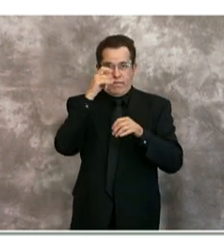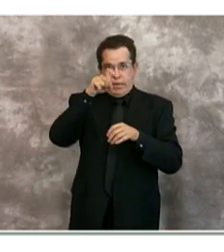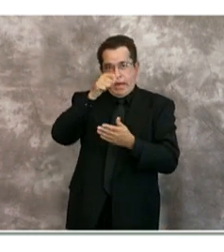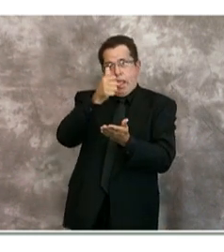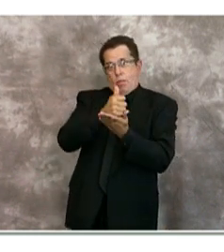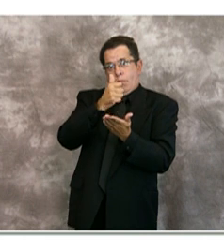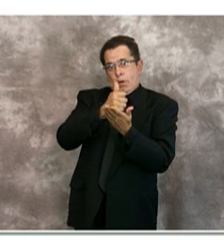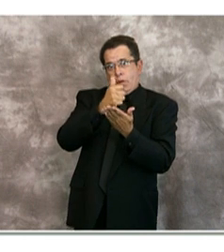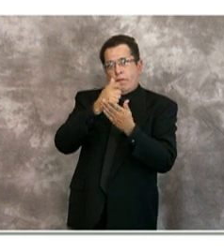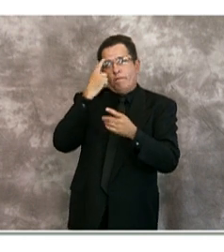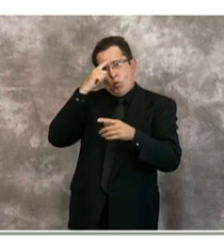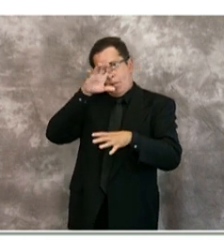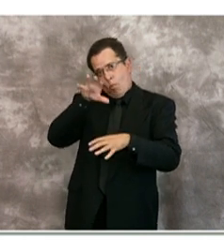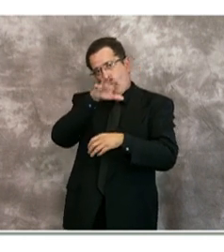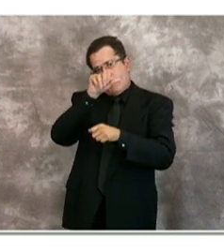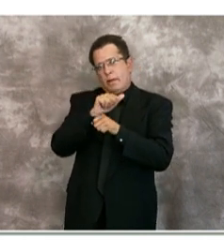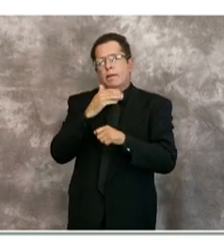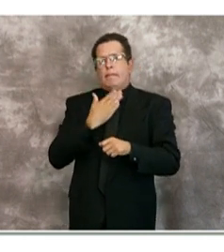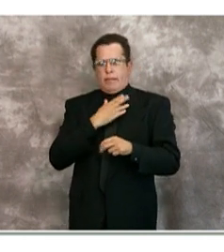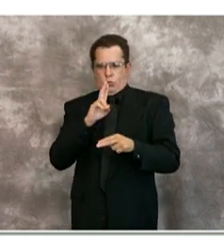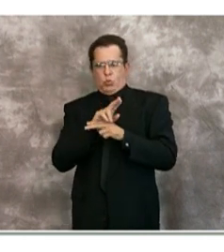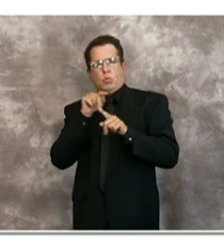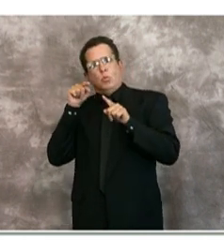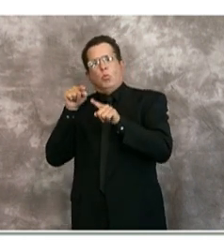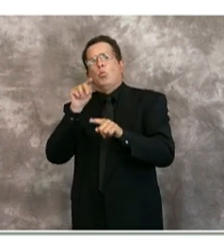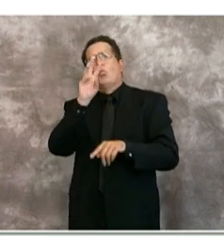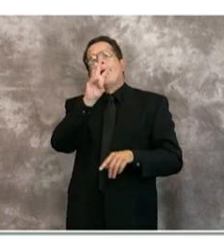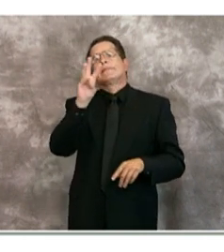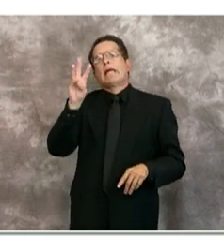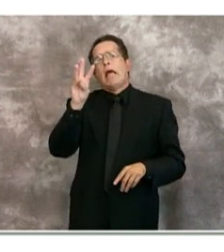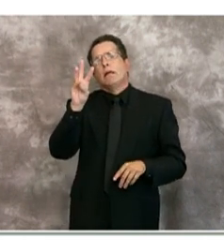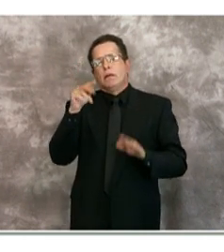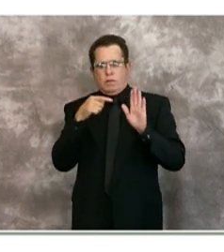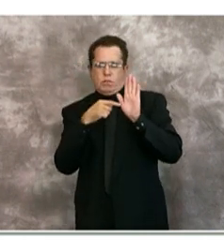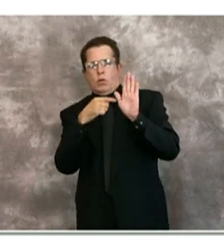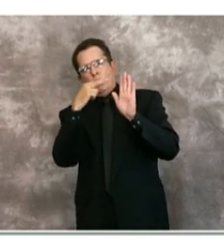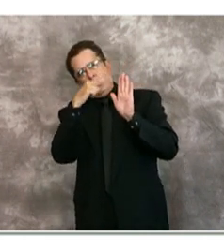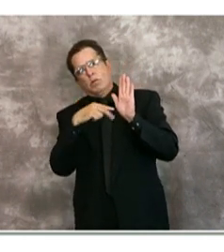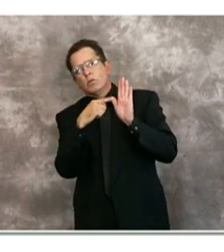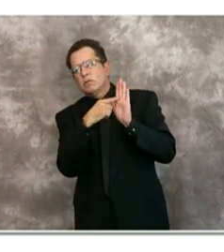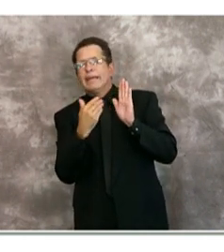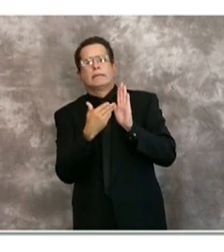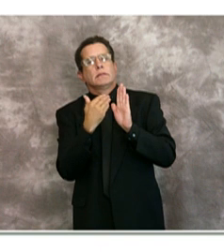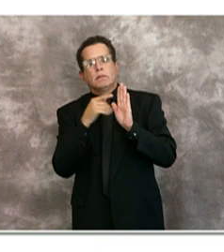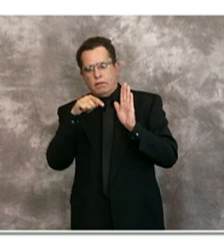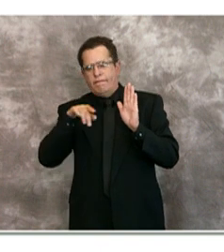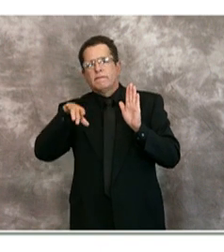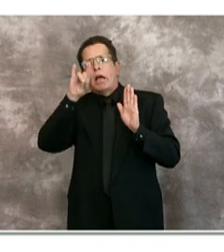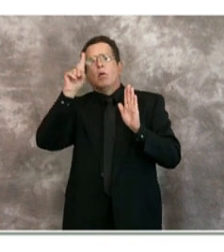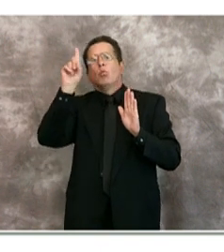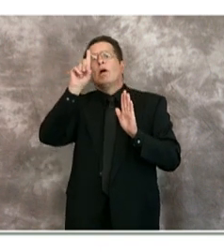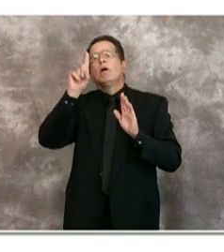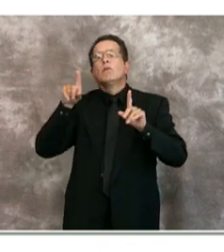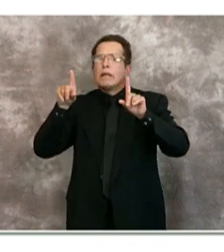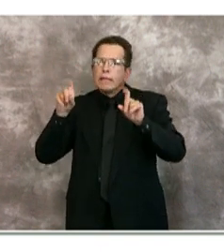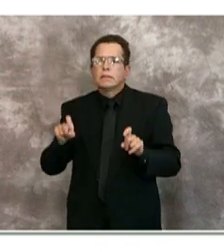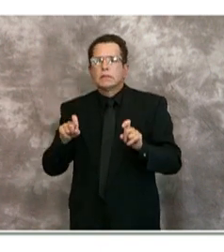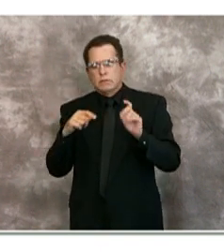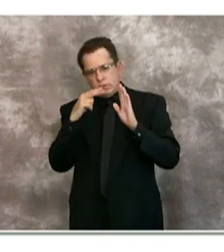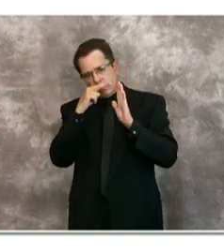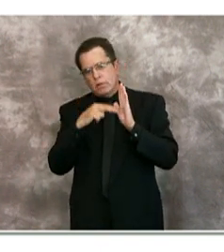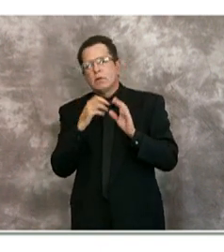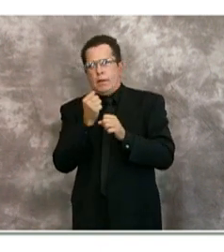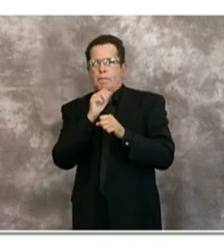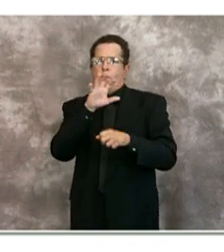get tested, please use the new website that makes it very easy to find a test site or make